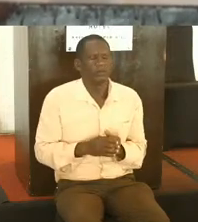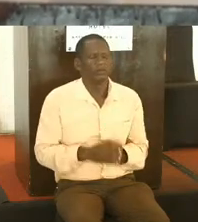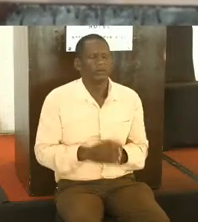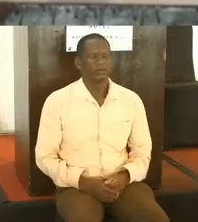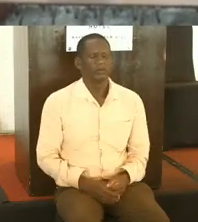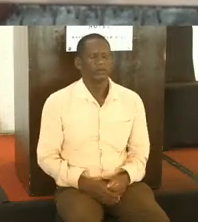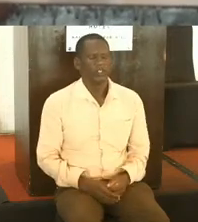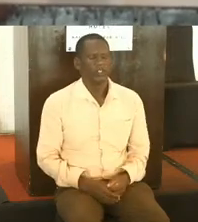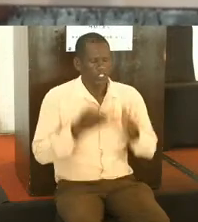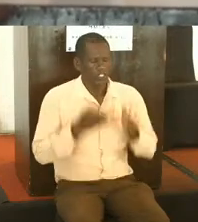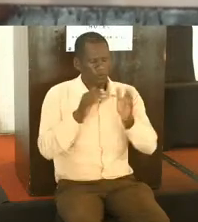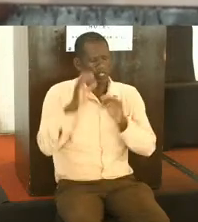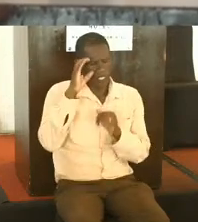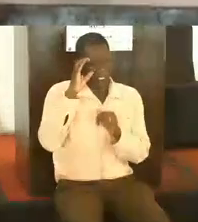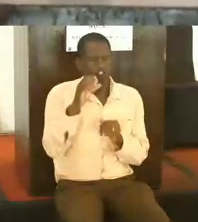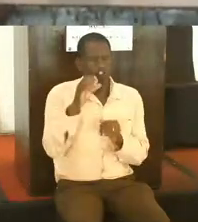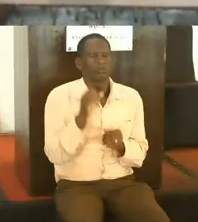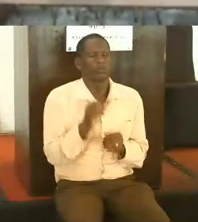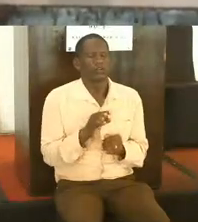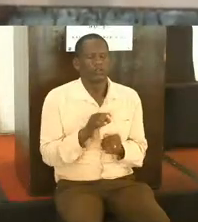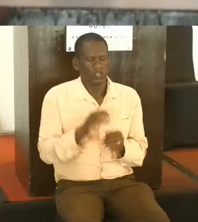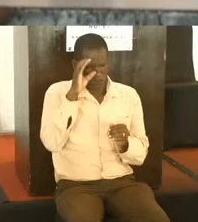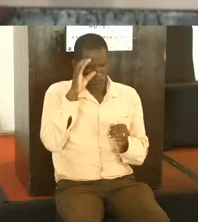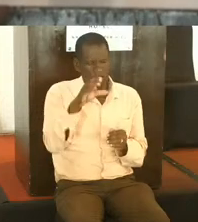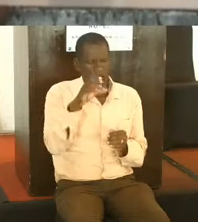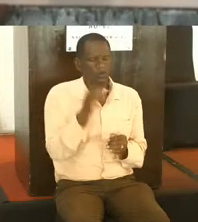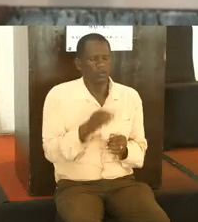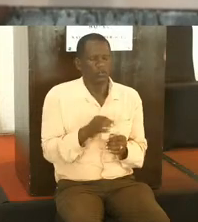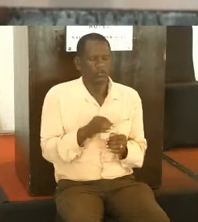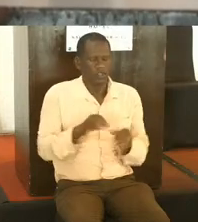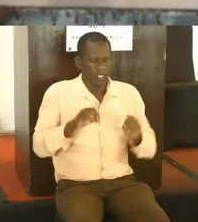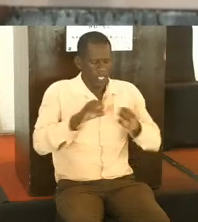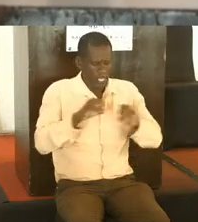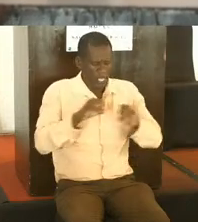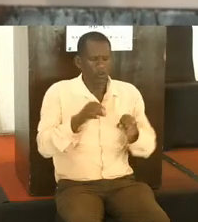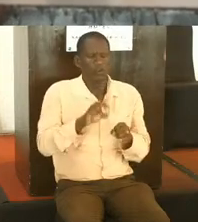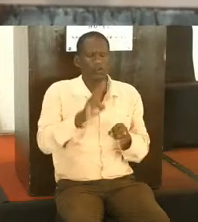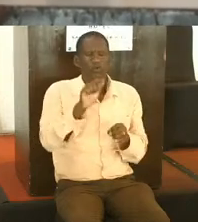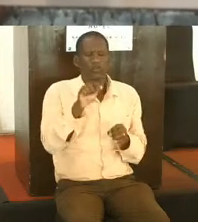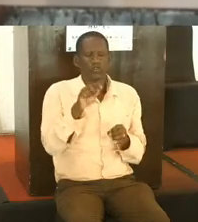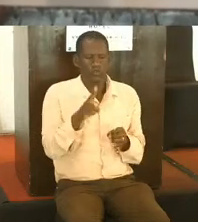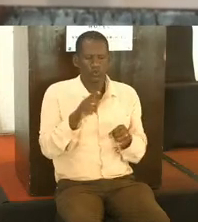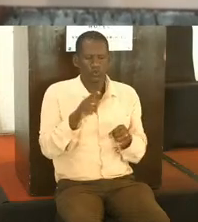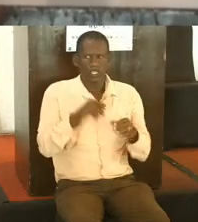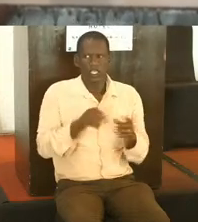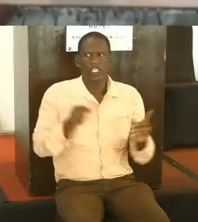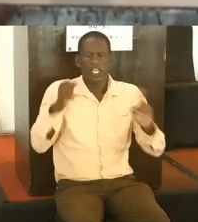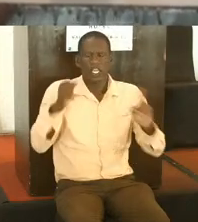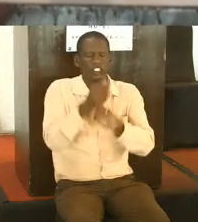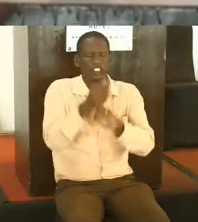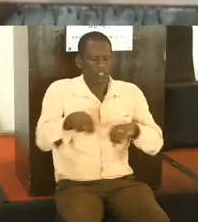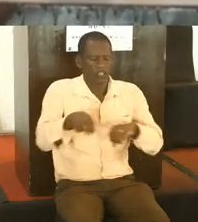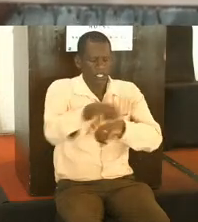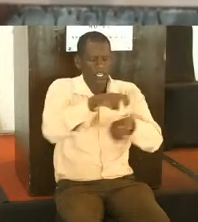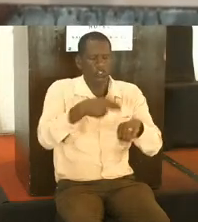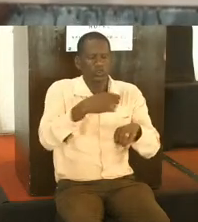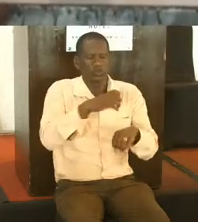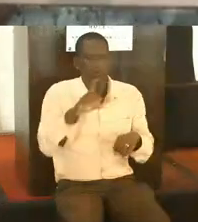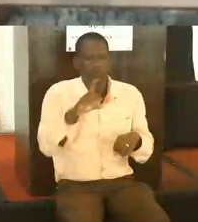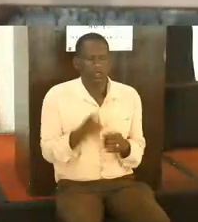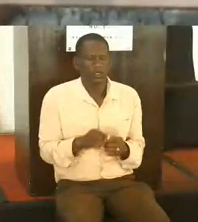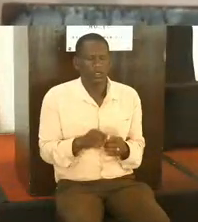um the concept of the imperative of utu in realizing nationhood